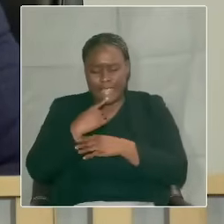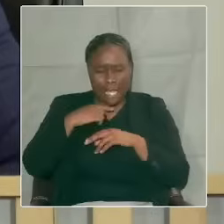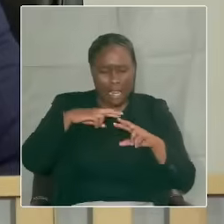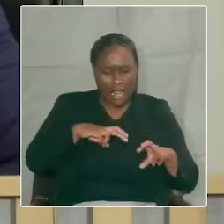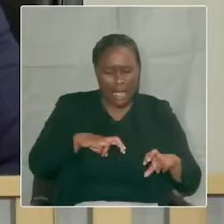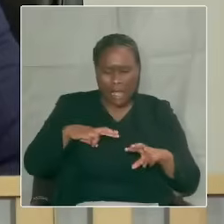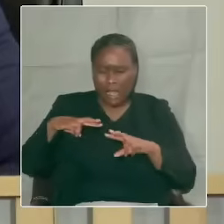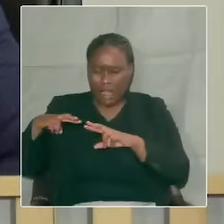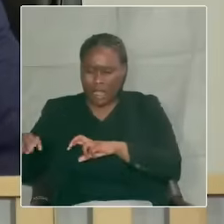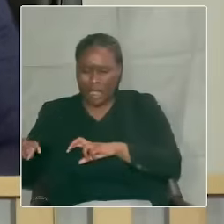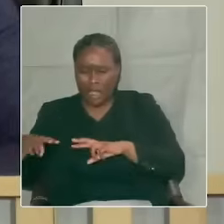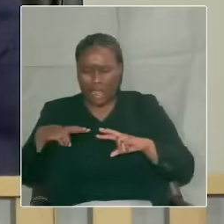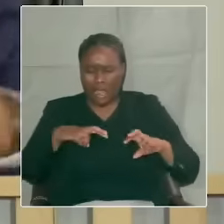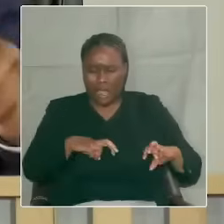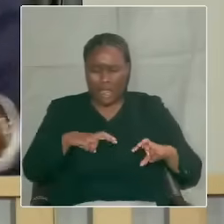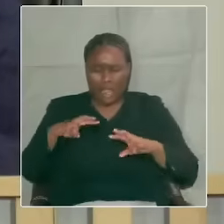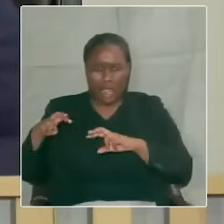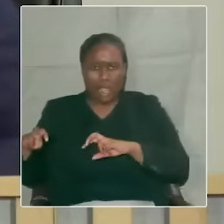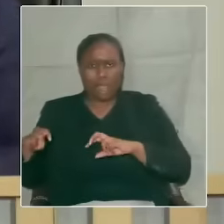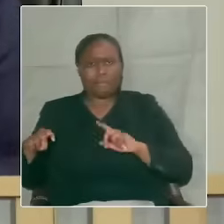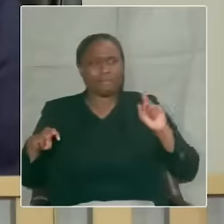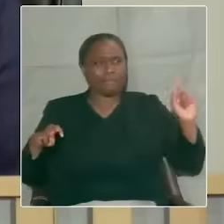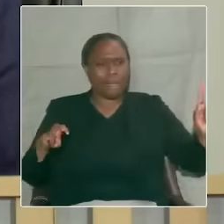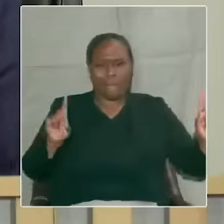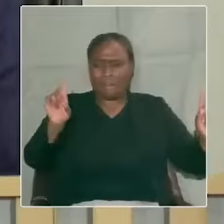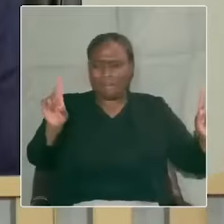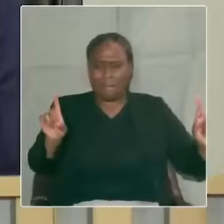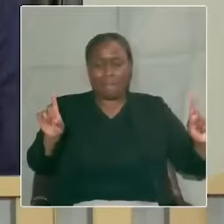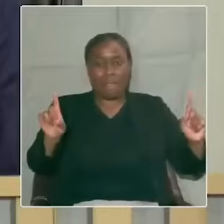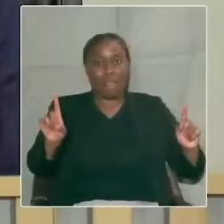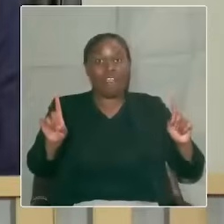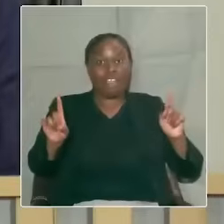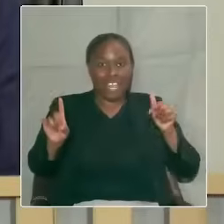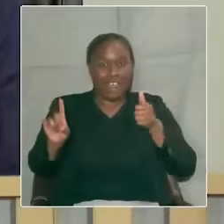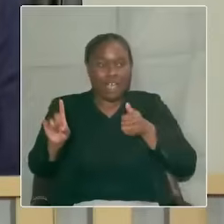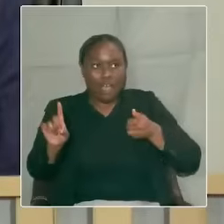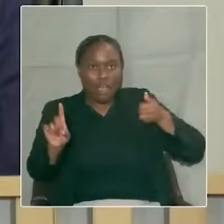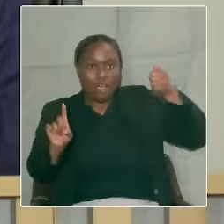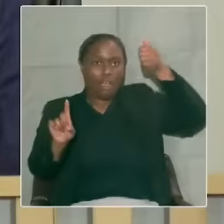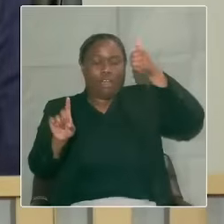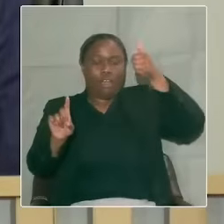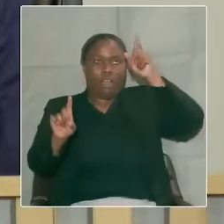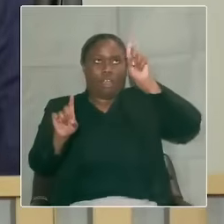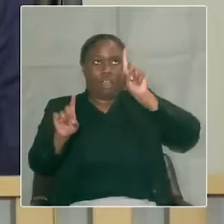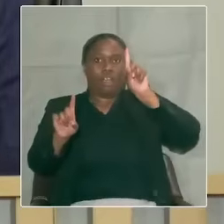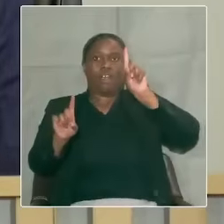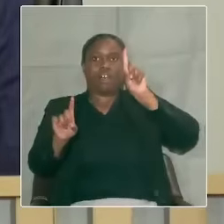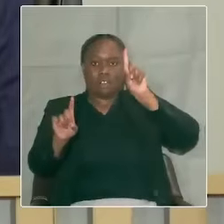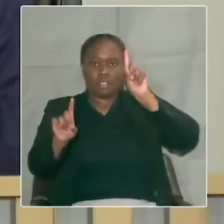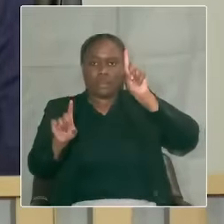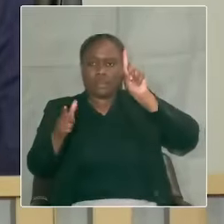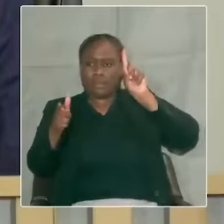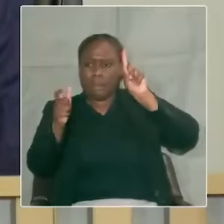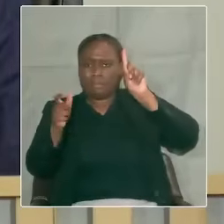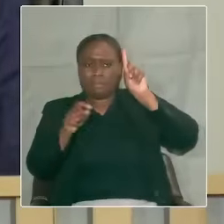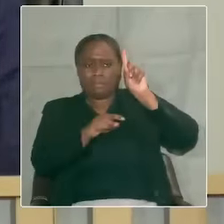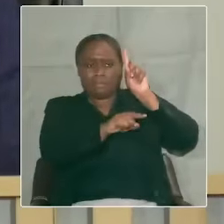and determine in the whole value chain of the hit orderer, the spotters,